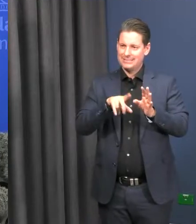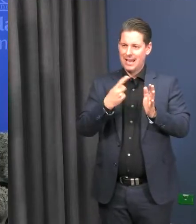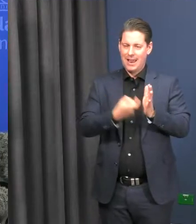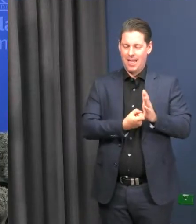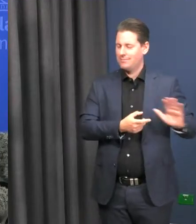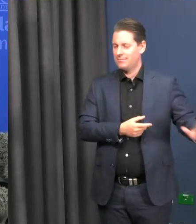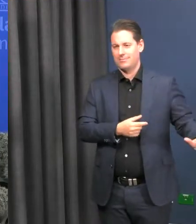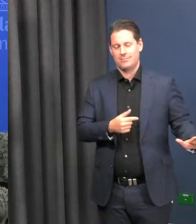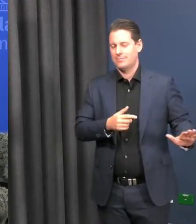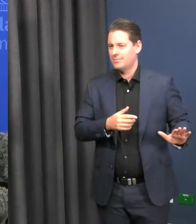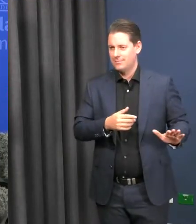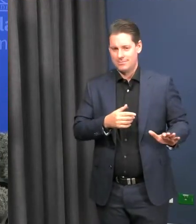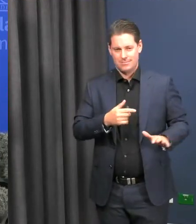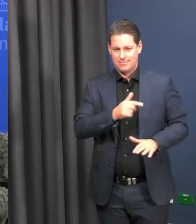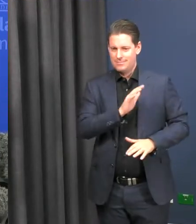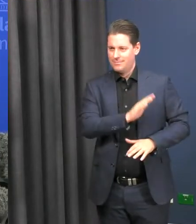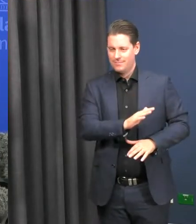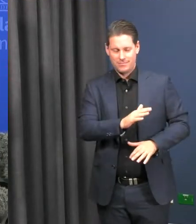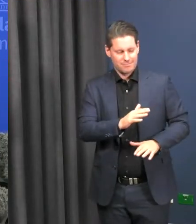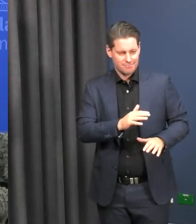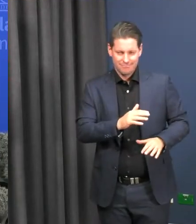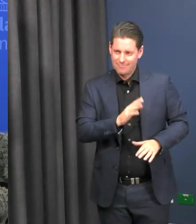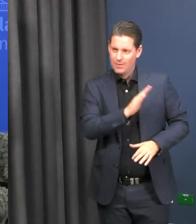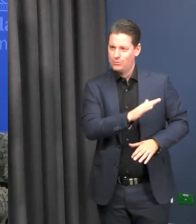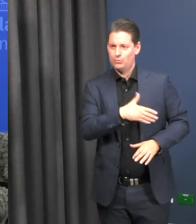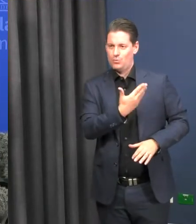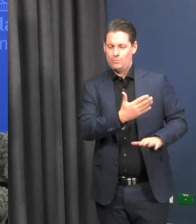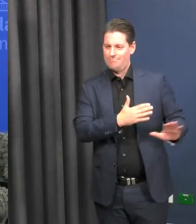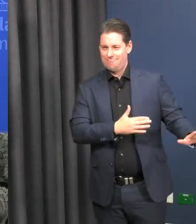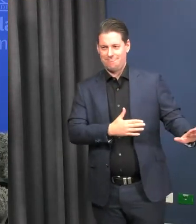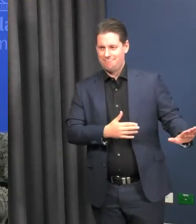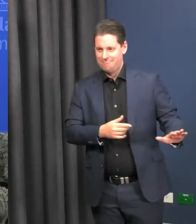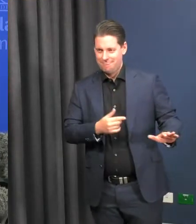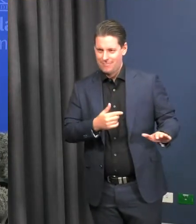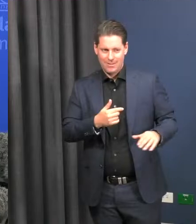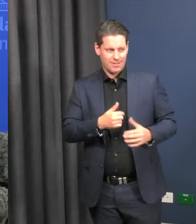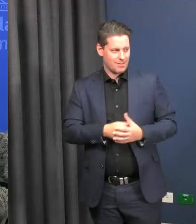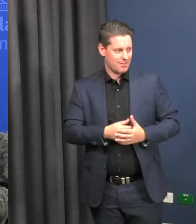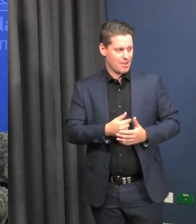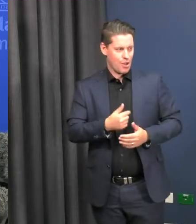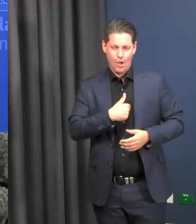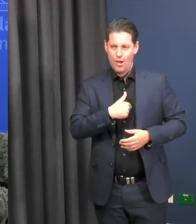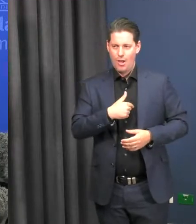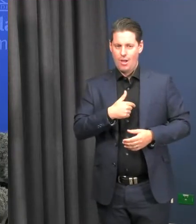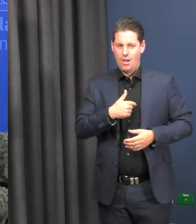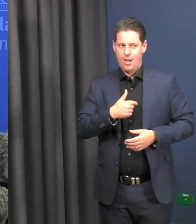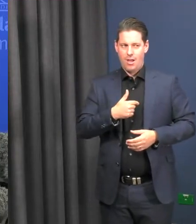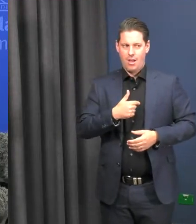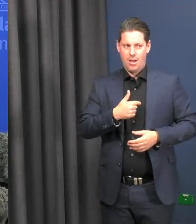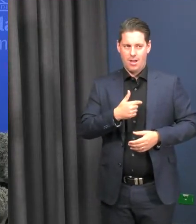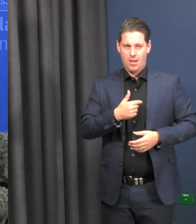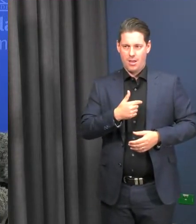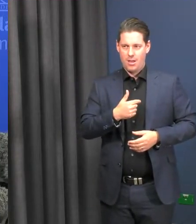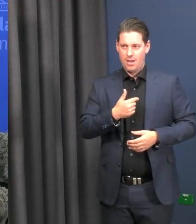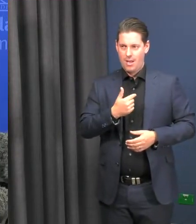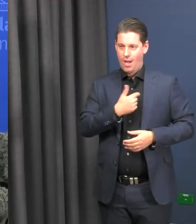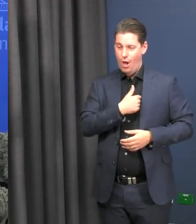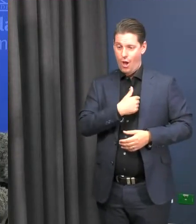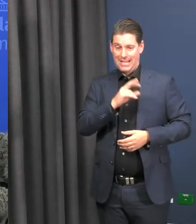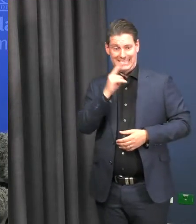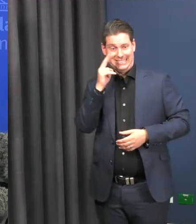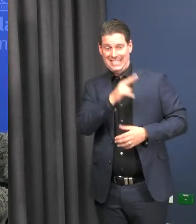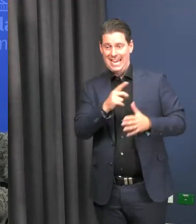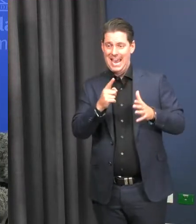they'll start task forces. Is it necessary? I'm not. I haven't seen what Angus Taylor has